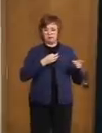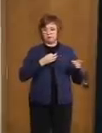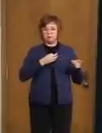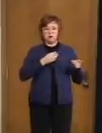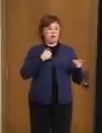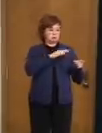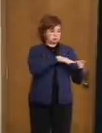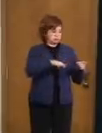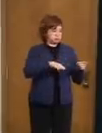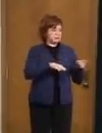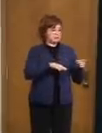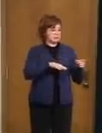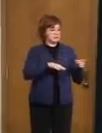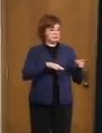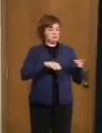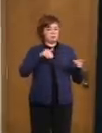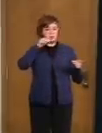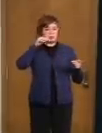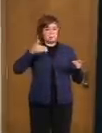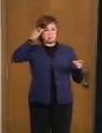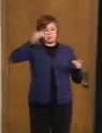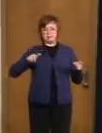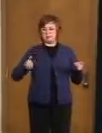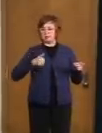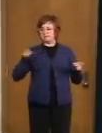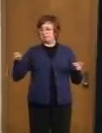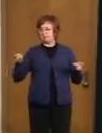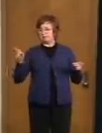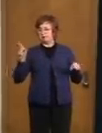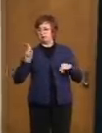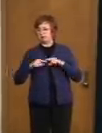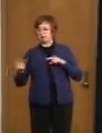Excuse me. But I don't know that we'll be there at the end of